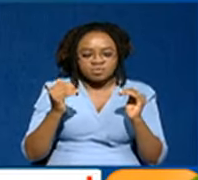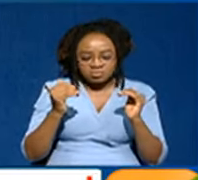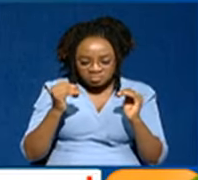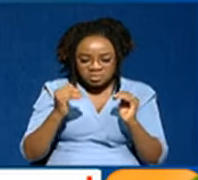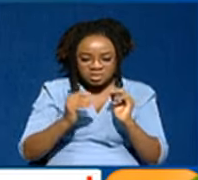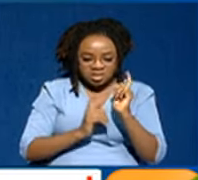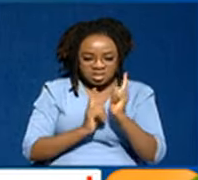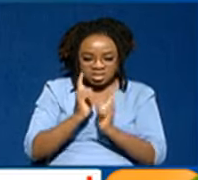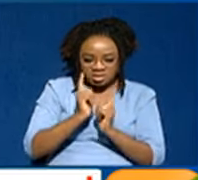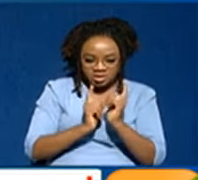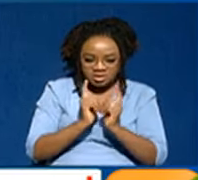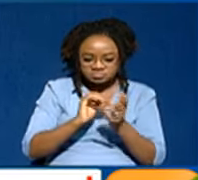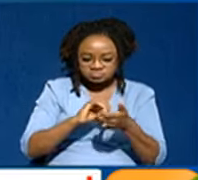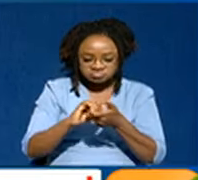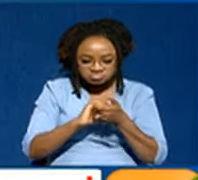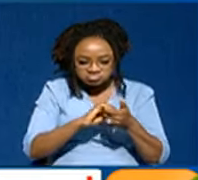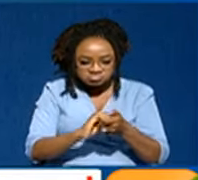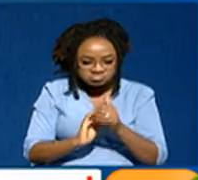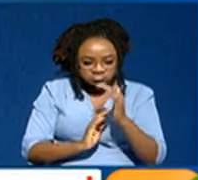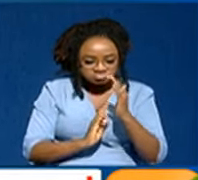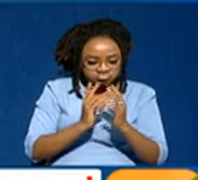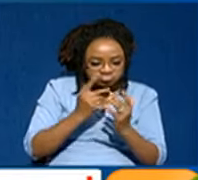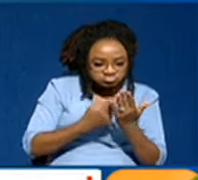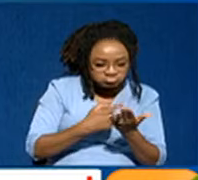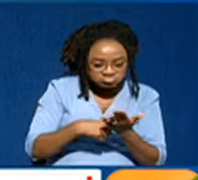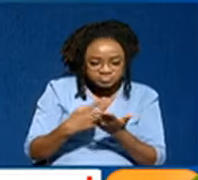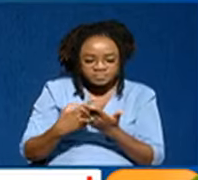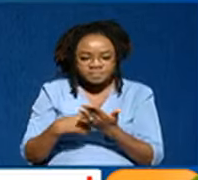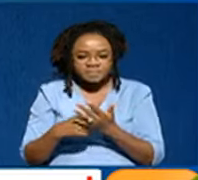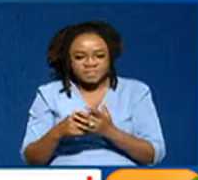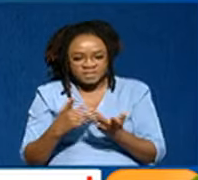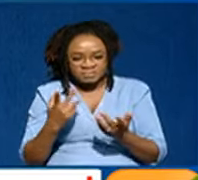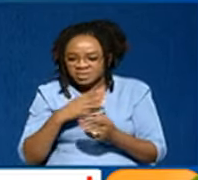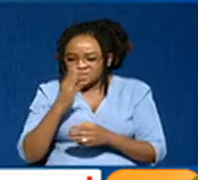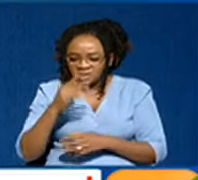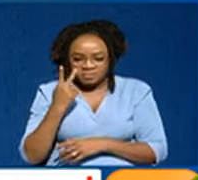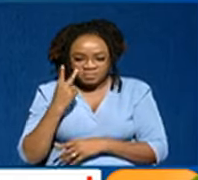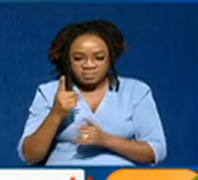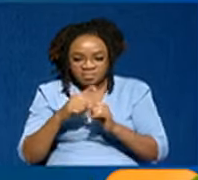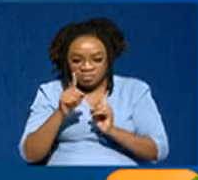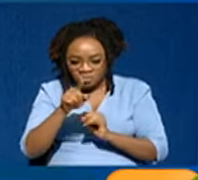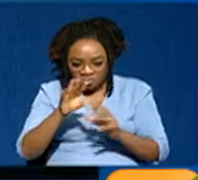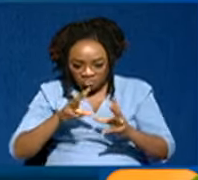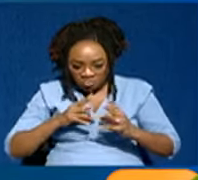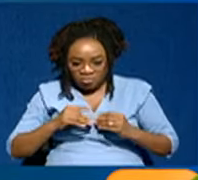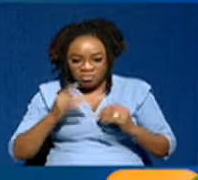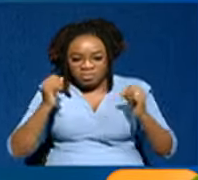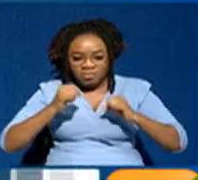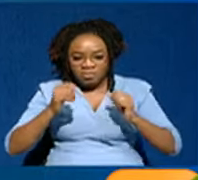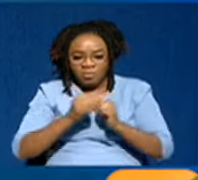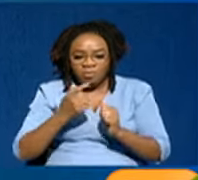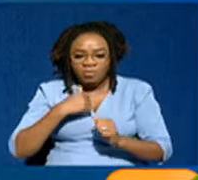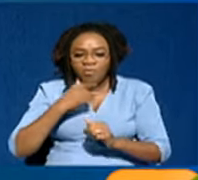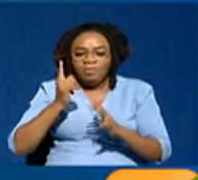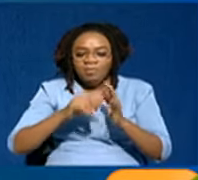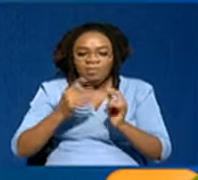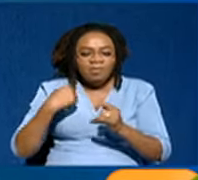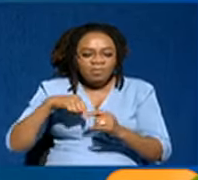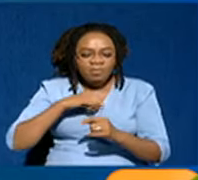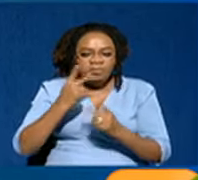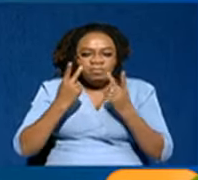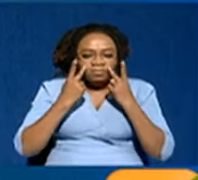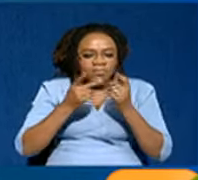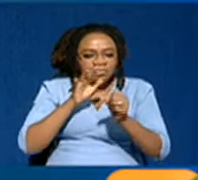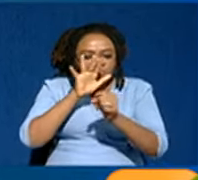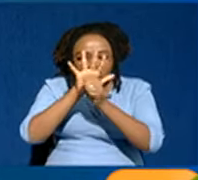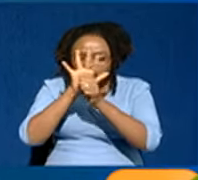of government. And you will also agree with me that so far we have seen engagement from